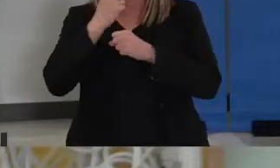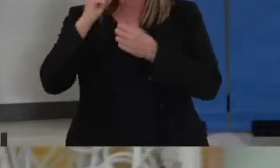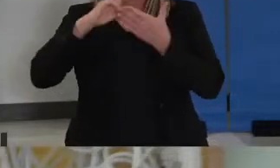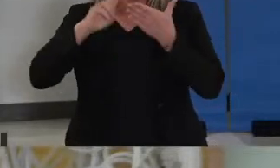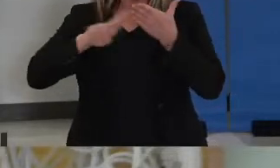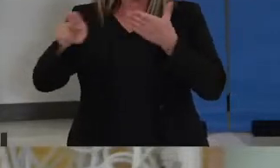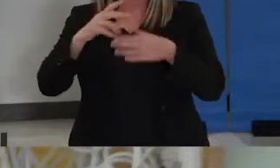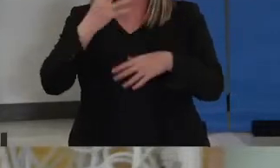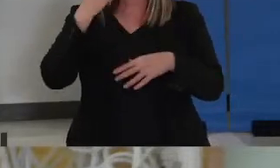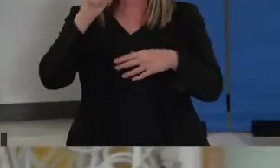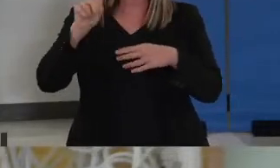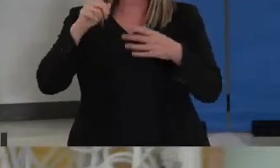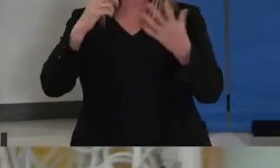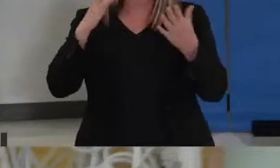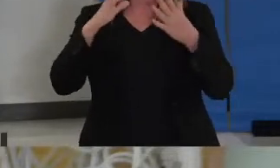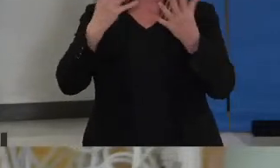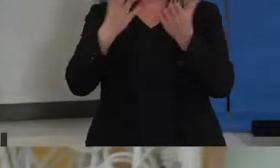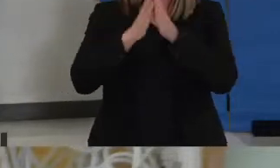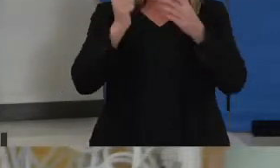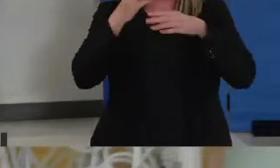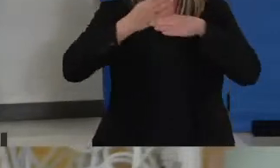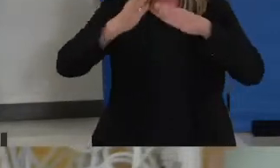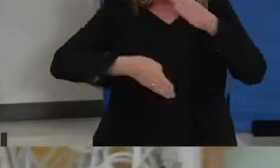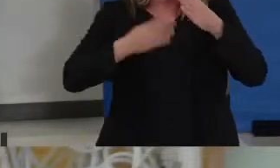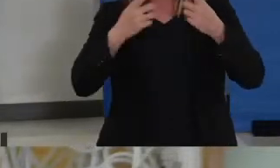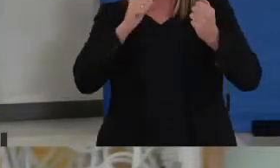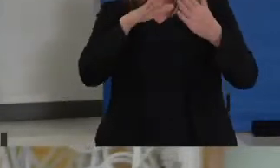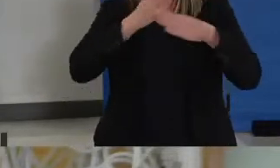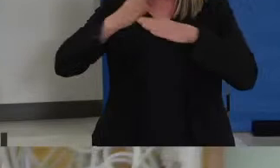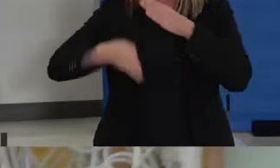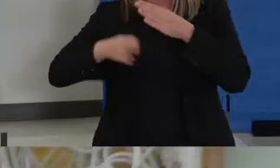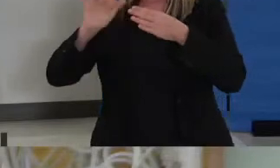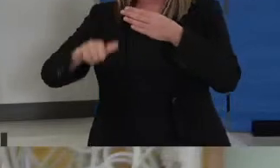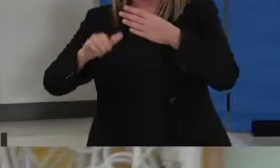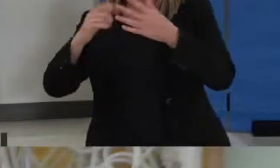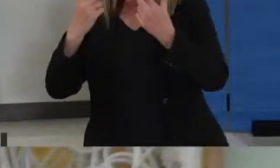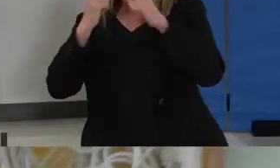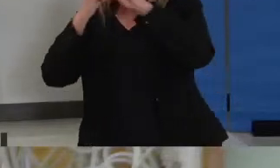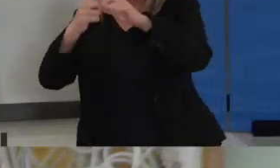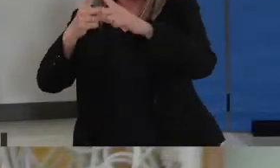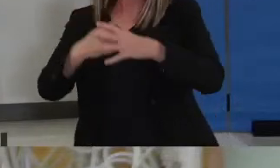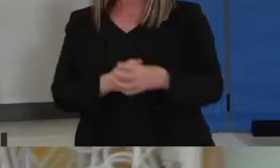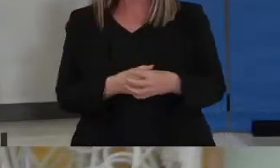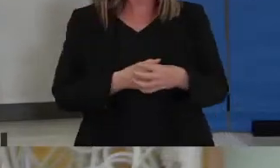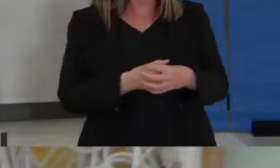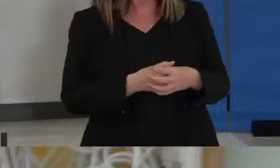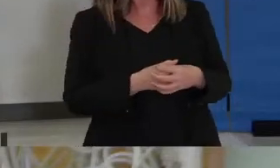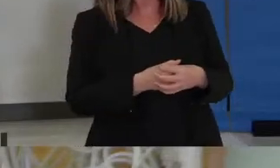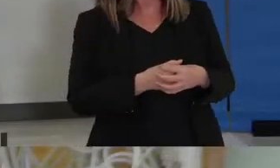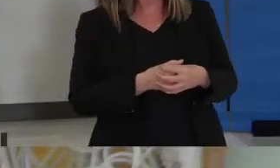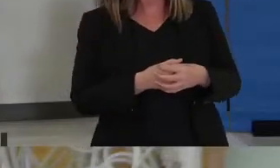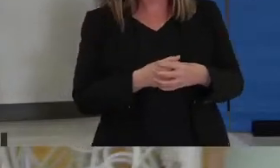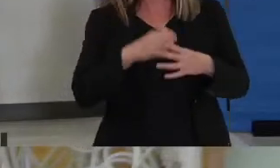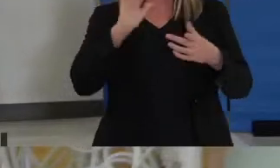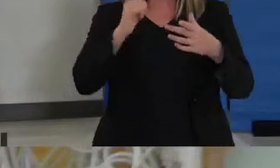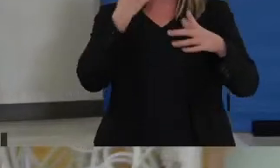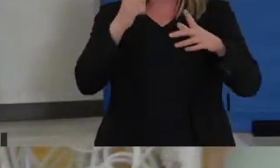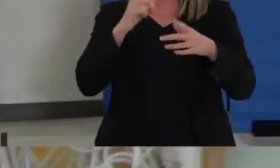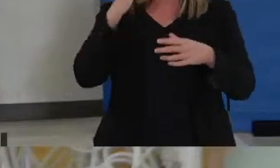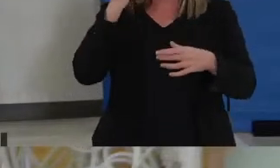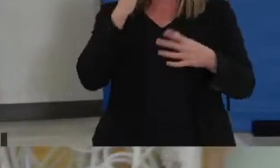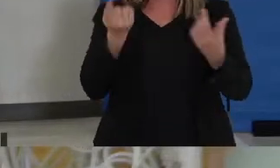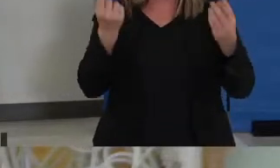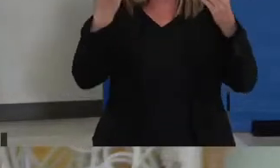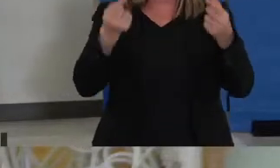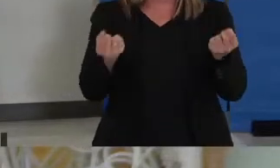secretario para prevenir y terminar con la falta de vivienda como coordinadores del California Interagency Council